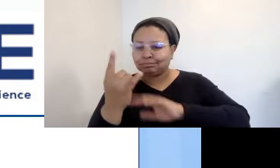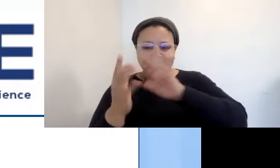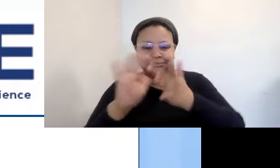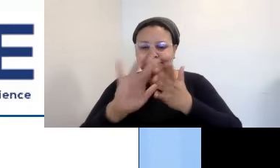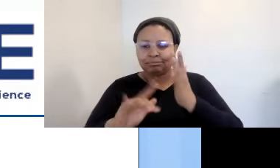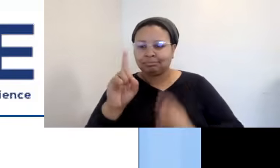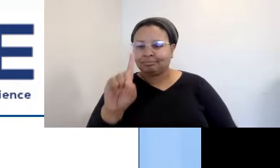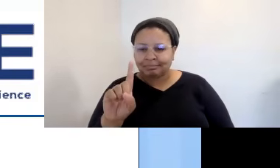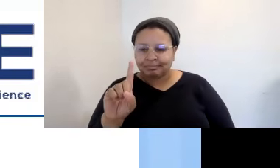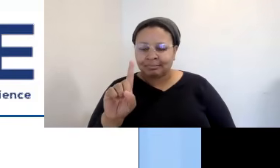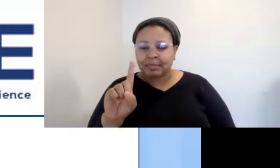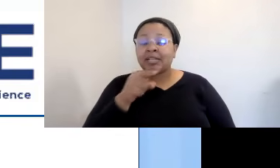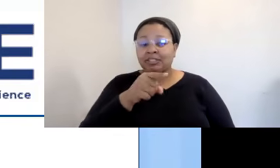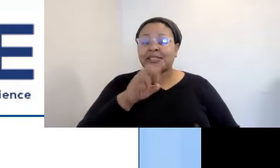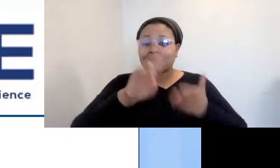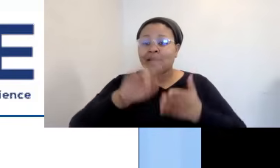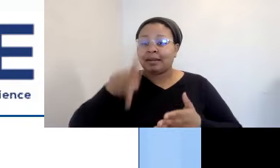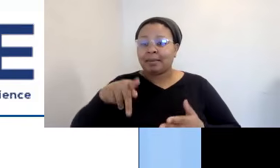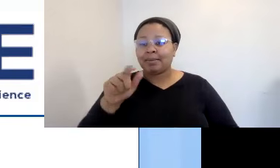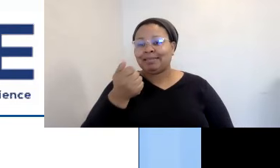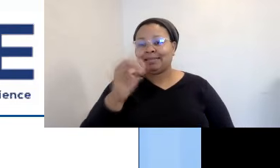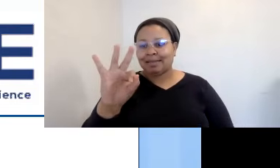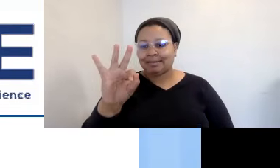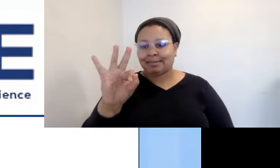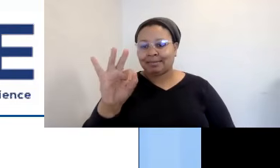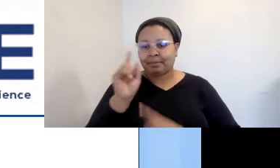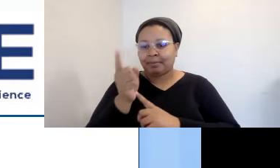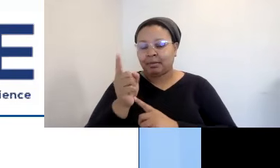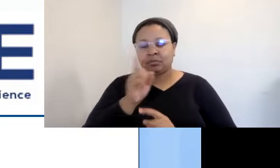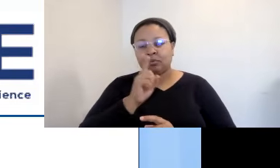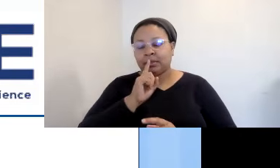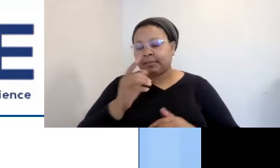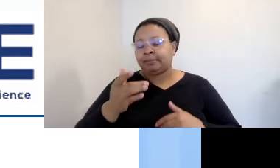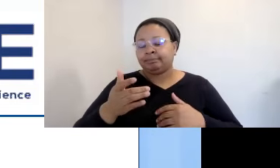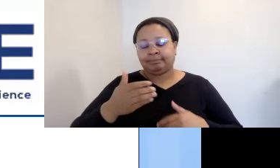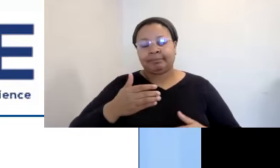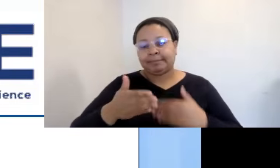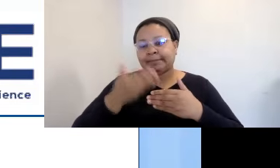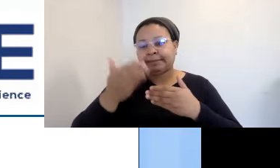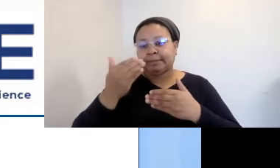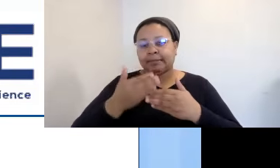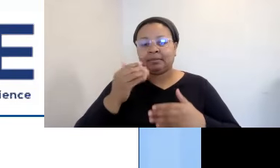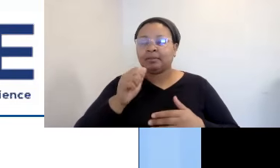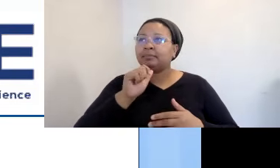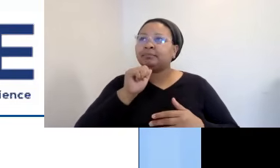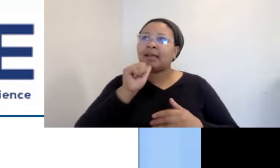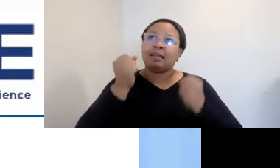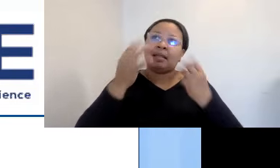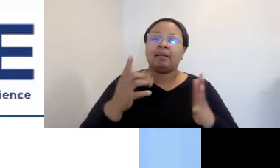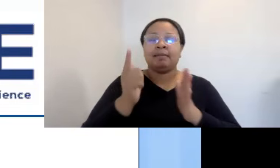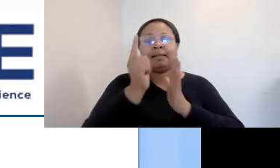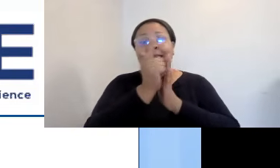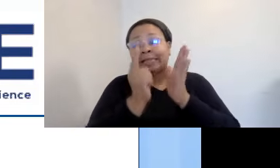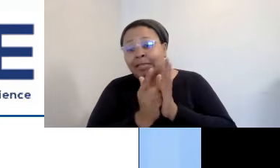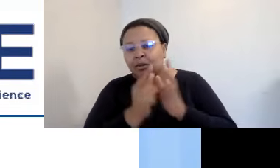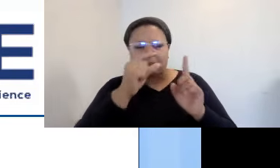accessible, is, no language, no, legal jargon where you're going to get confused, you're worried. It's none of